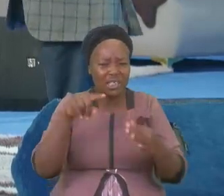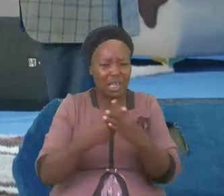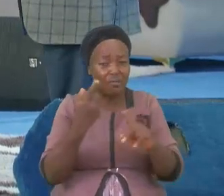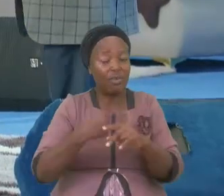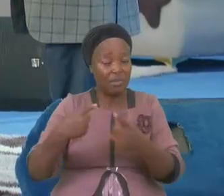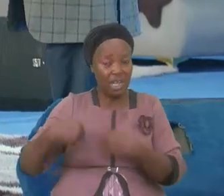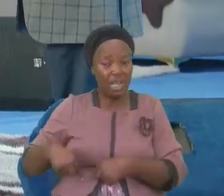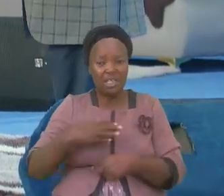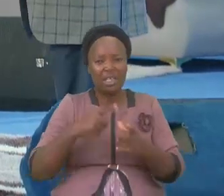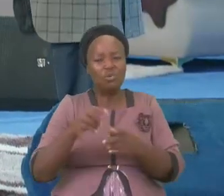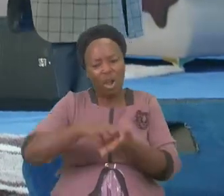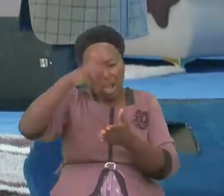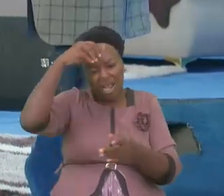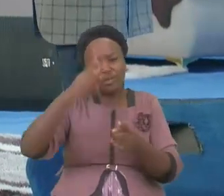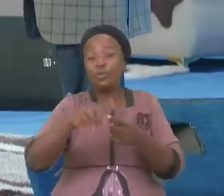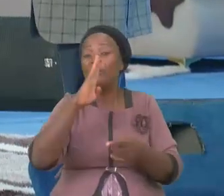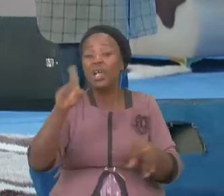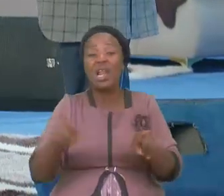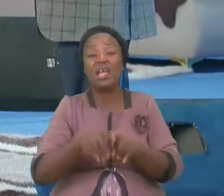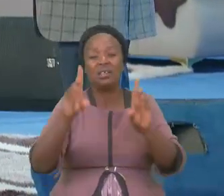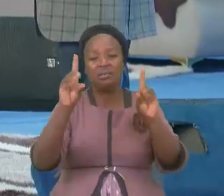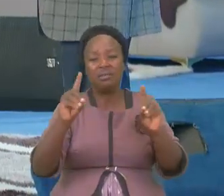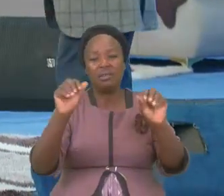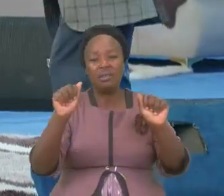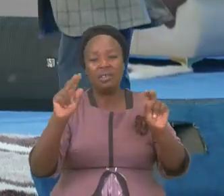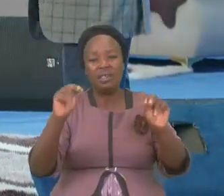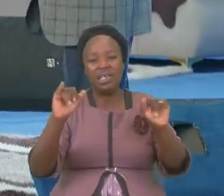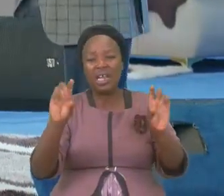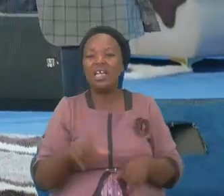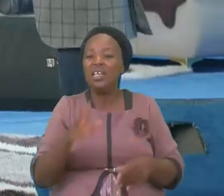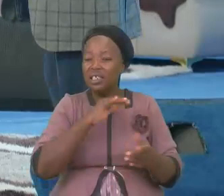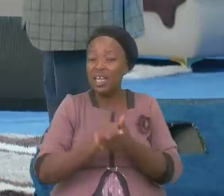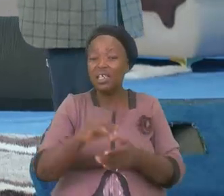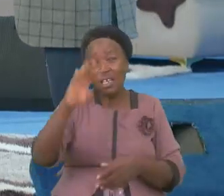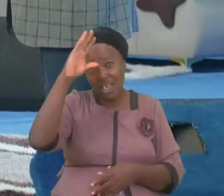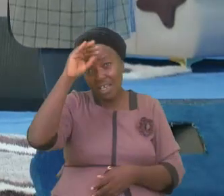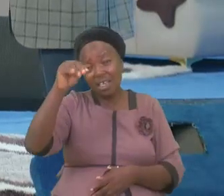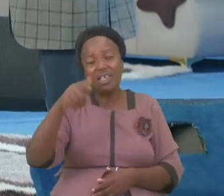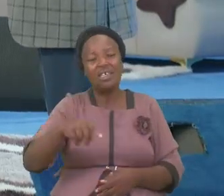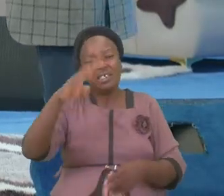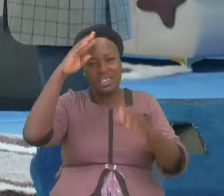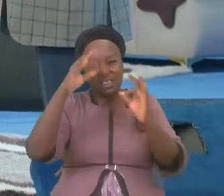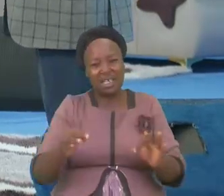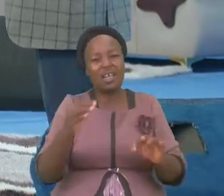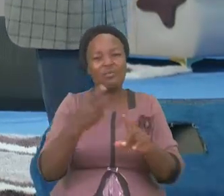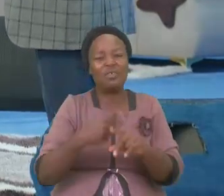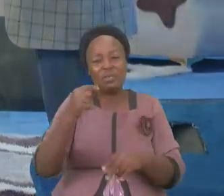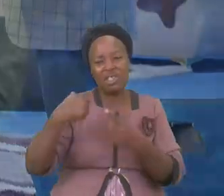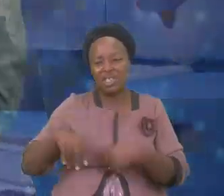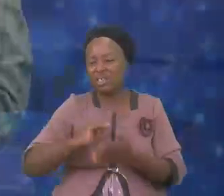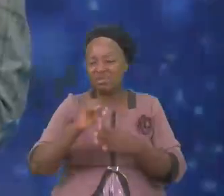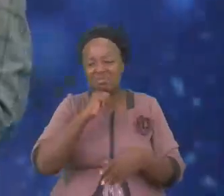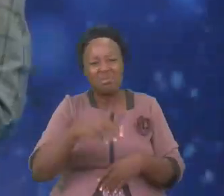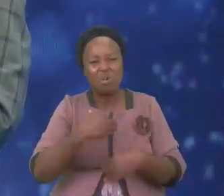that he will not defile himself with the things of this world and with the kings of